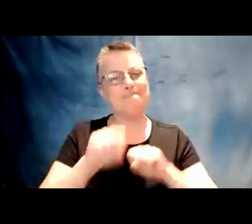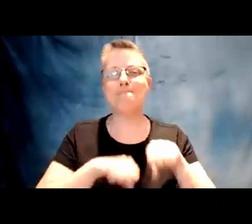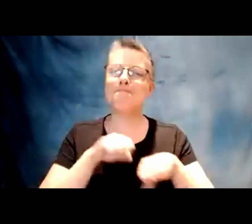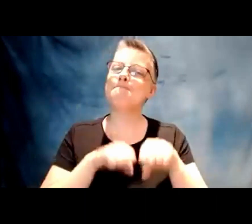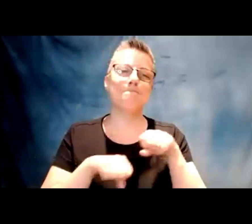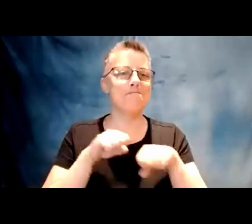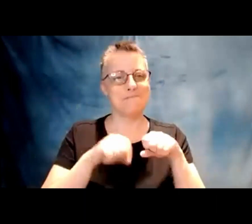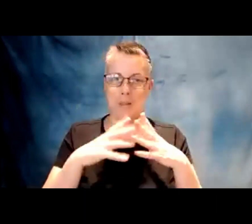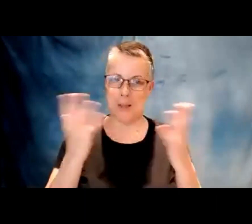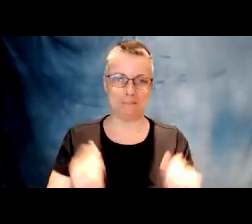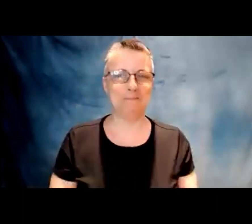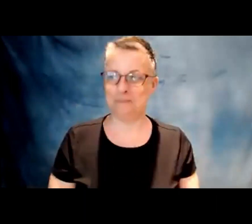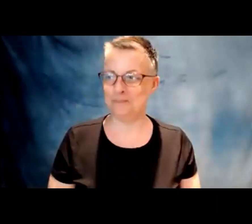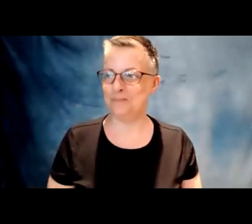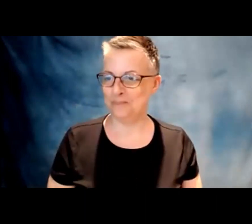lot.